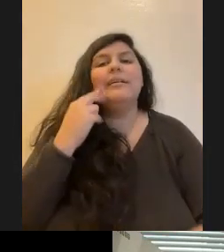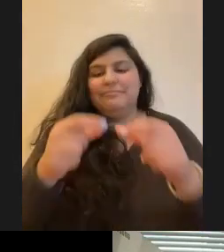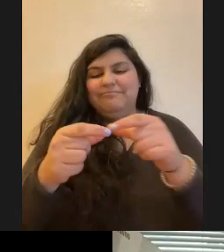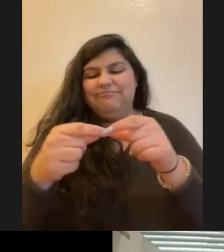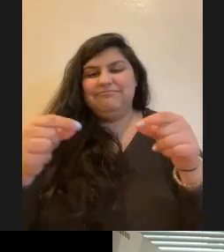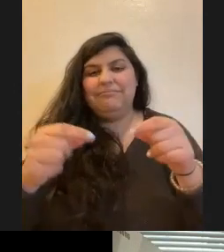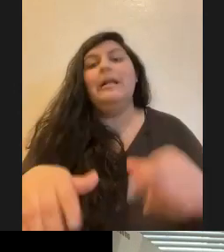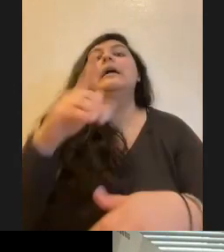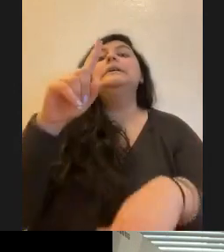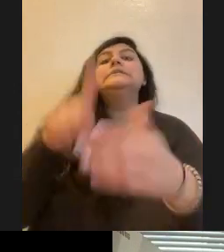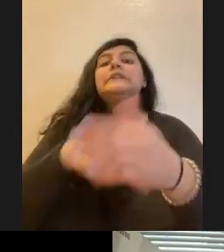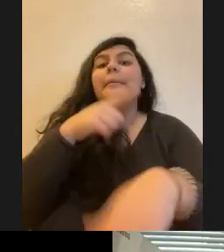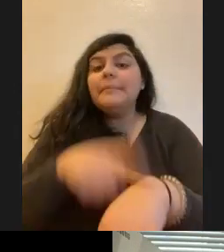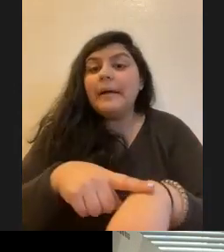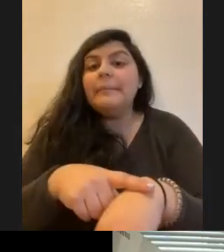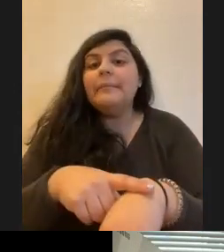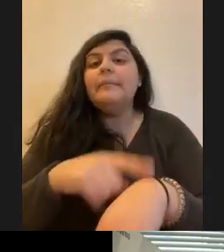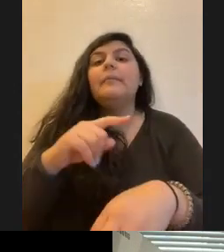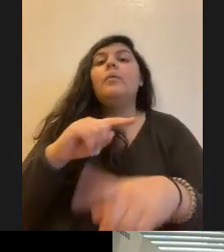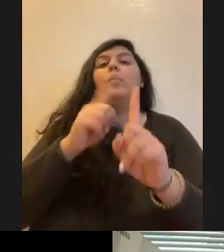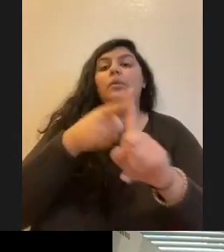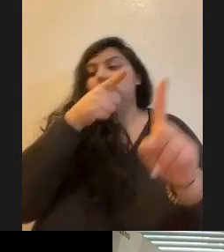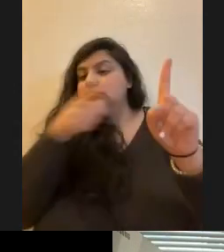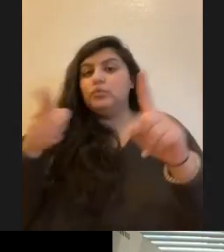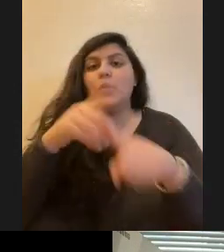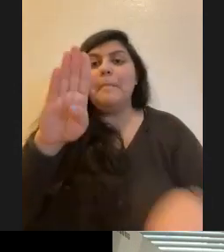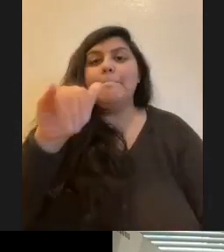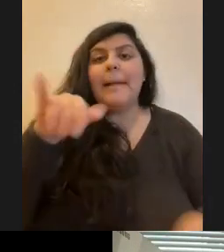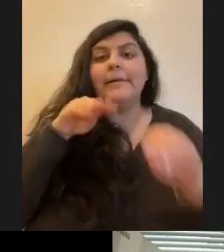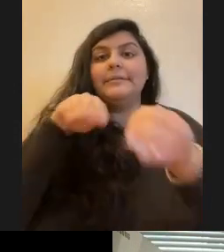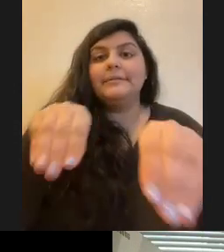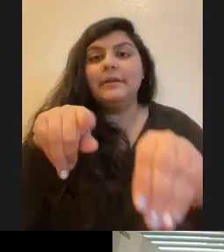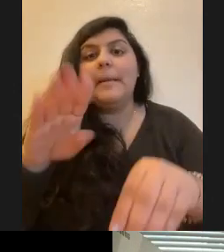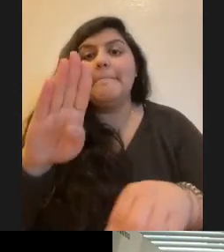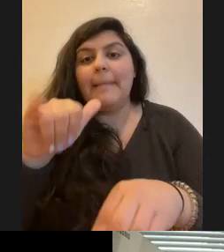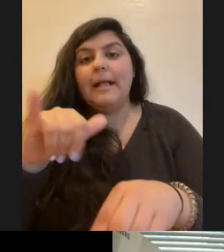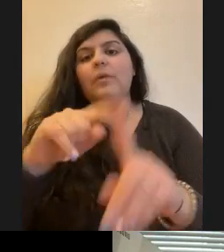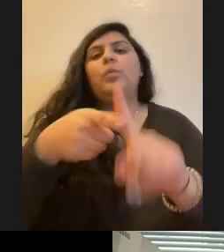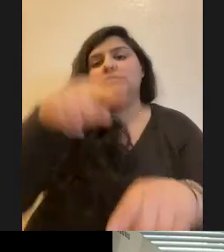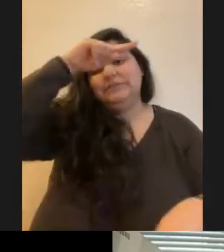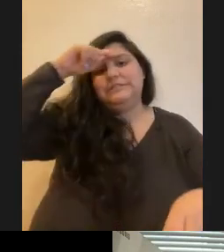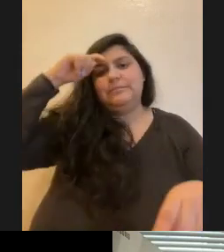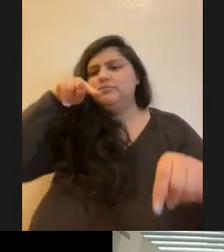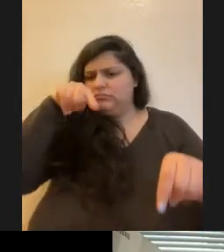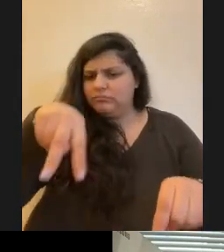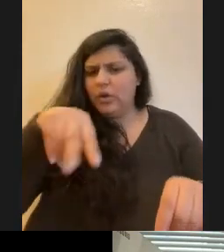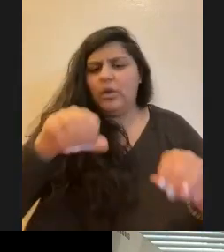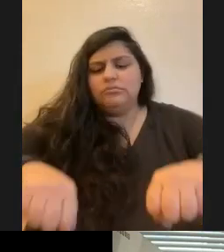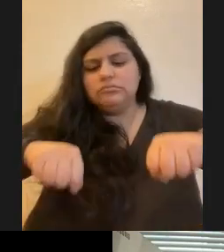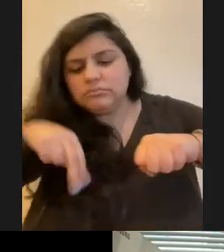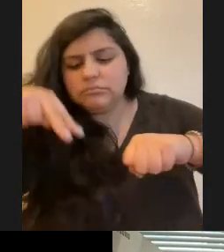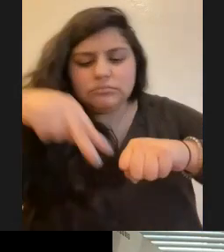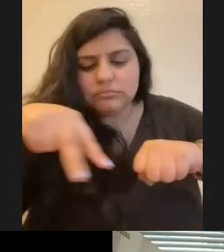And sometimes, particularly like when you get into the Bay Area, so if anybody's spending time this summer on the coast, like just look to see over the dock. If you see little